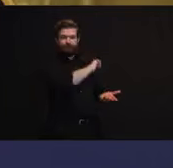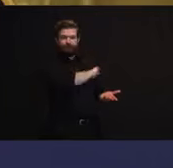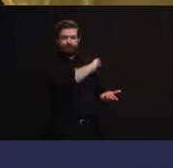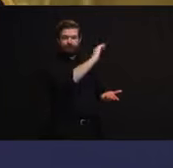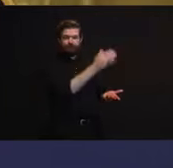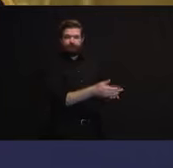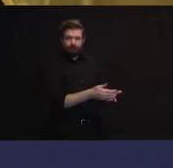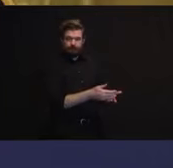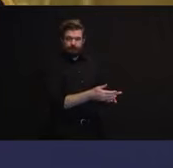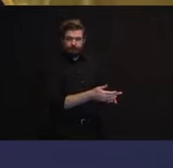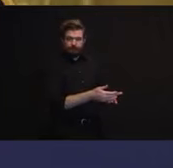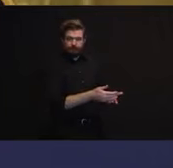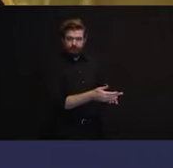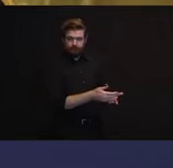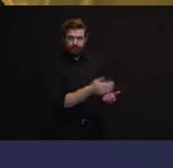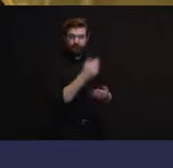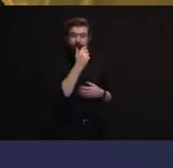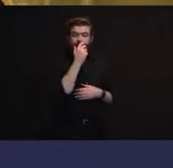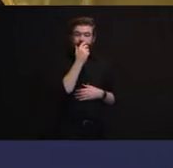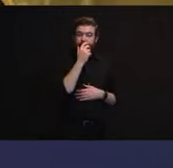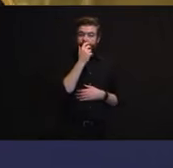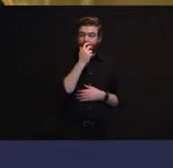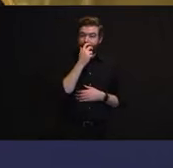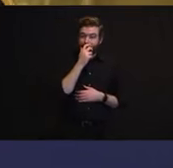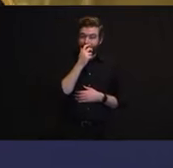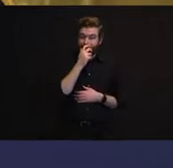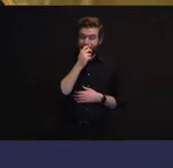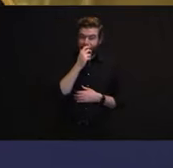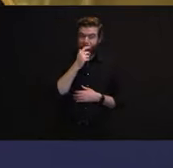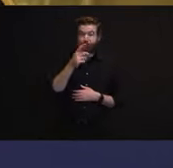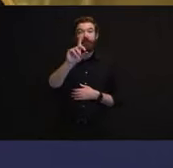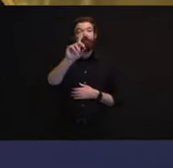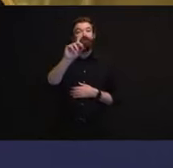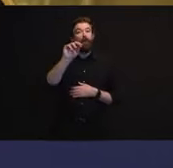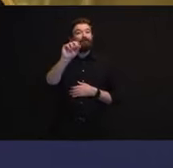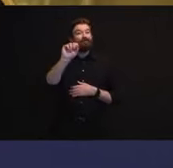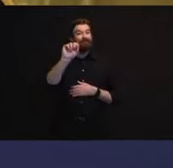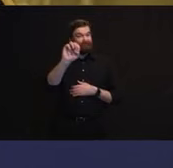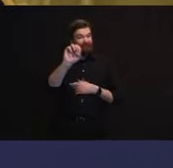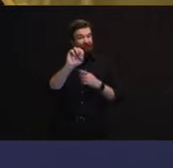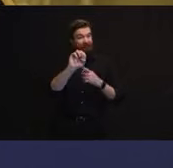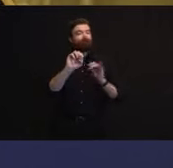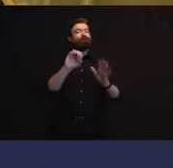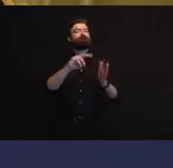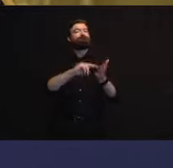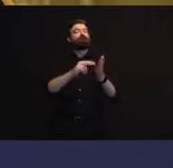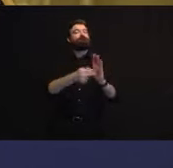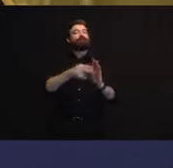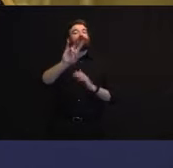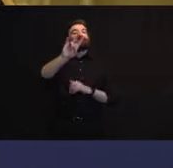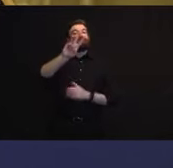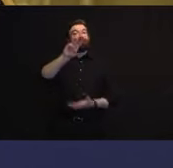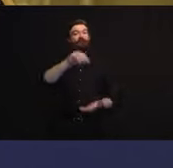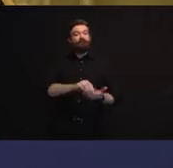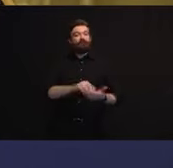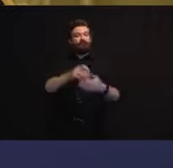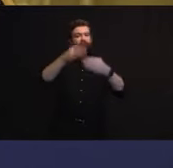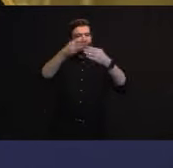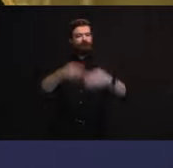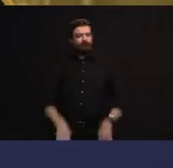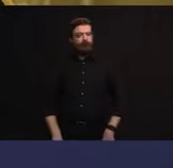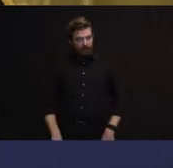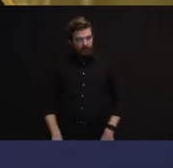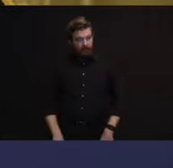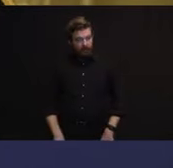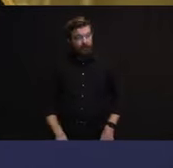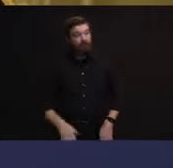do. So 100,000 doses is for 50,000 people. And again, we got